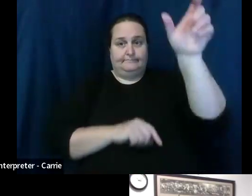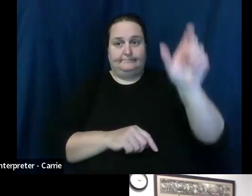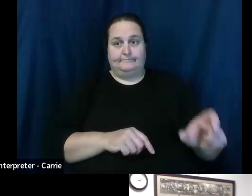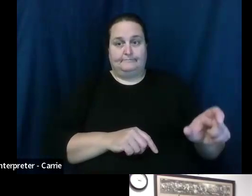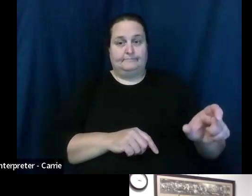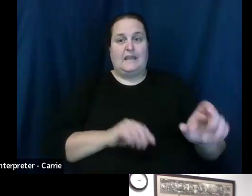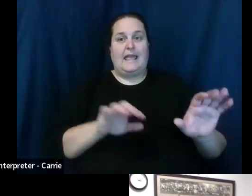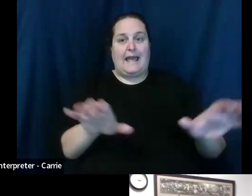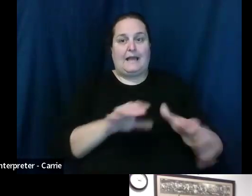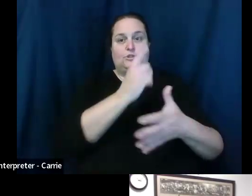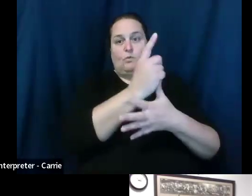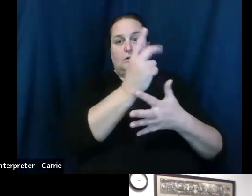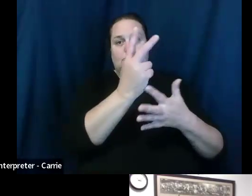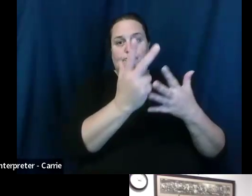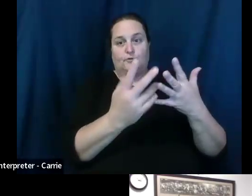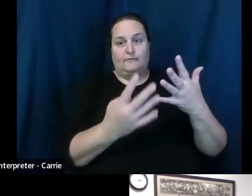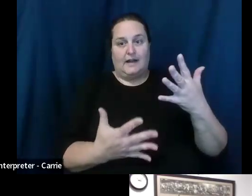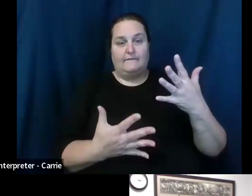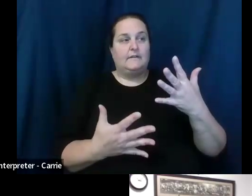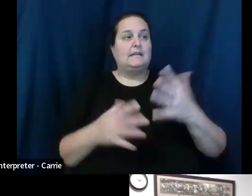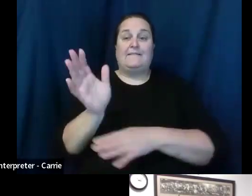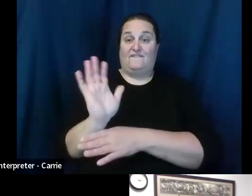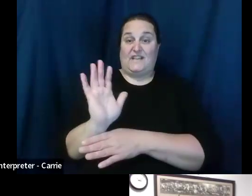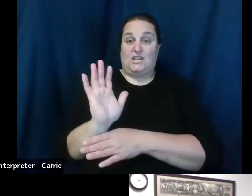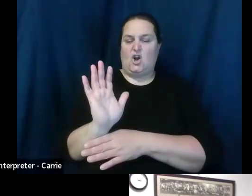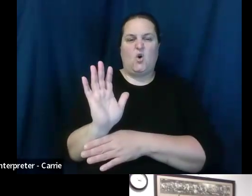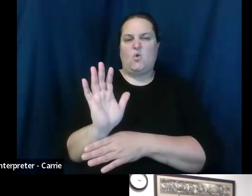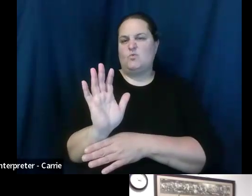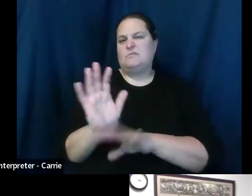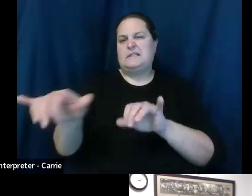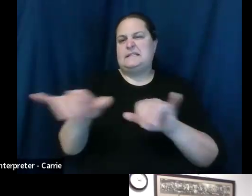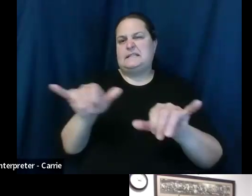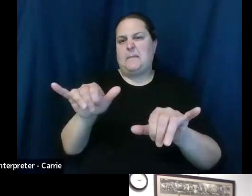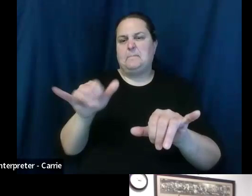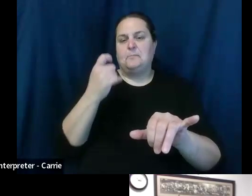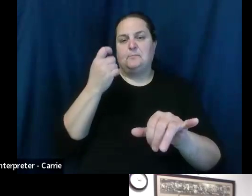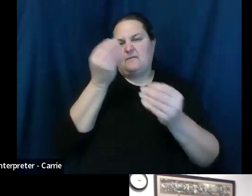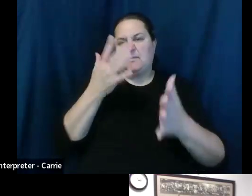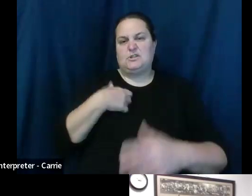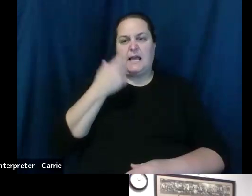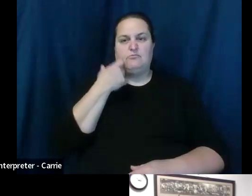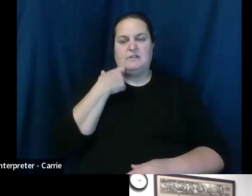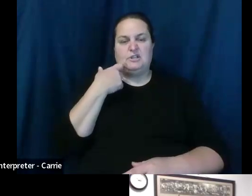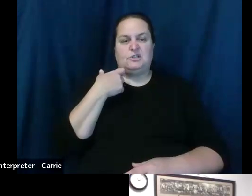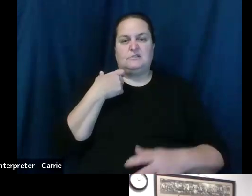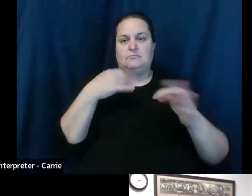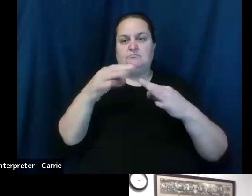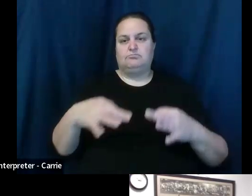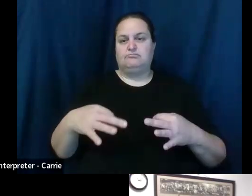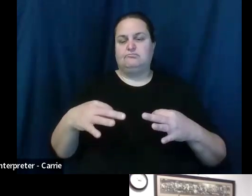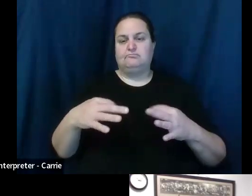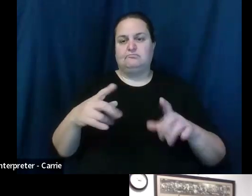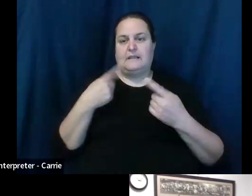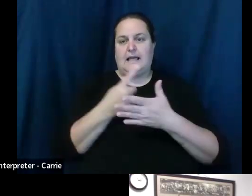has a video. The video will go over a lot of the same information that I've talked about this week or last week,